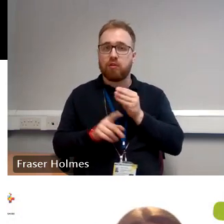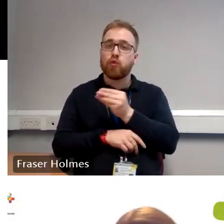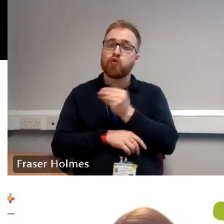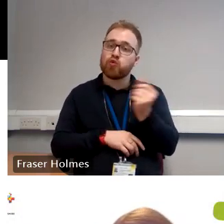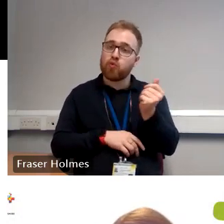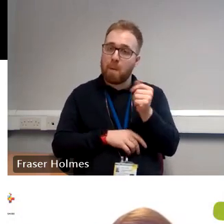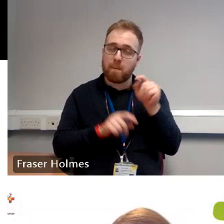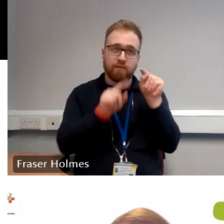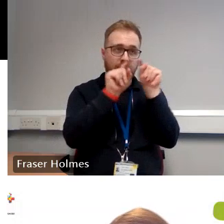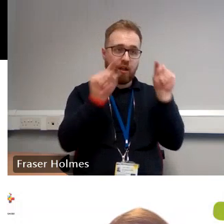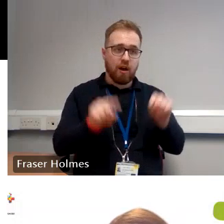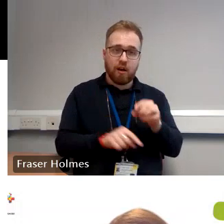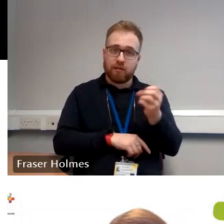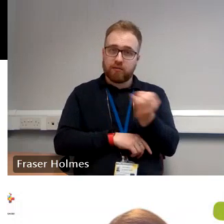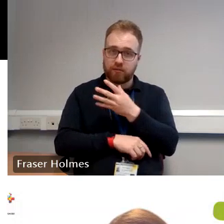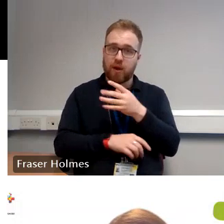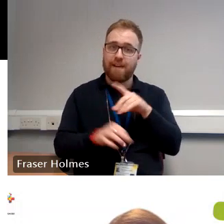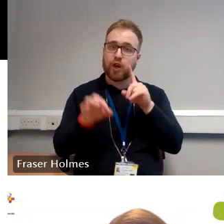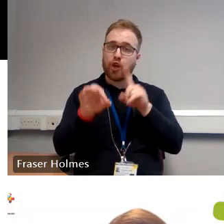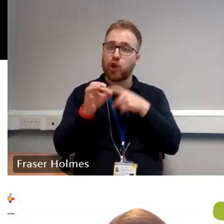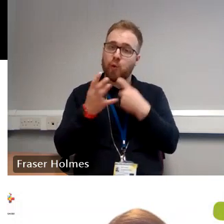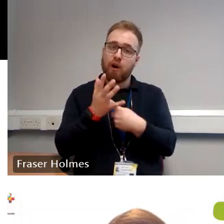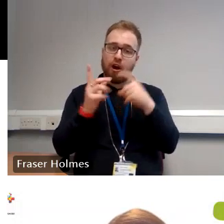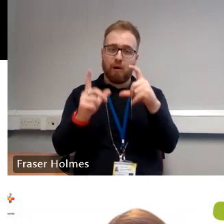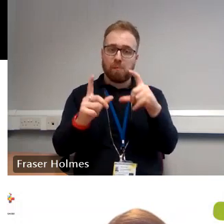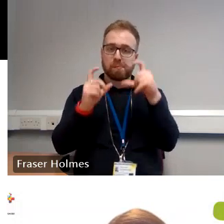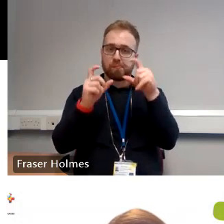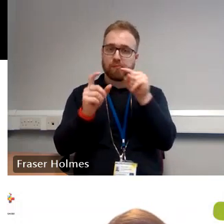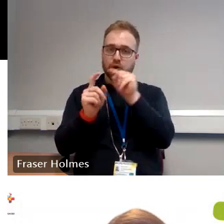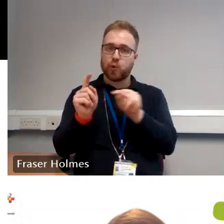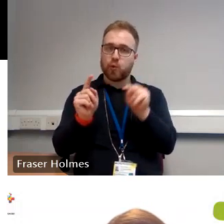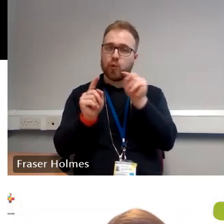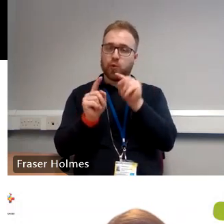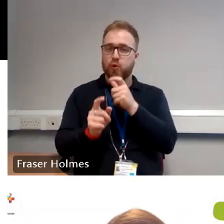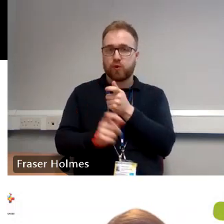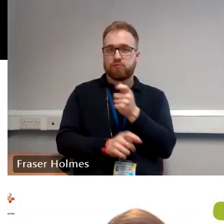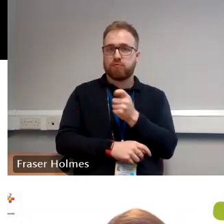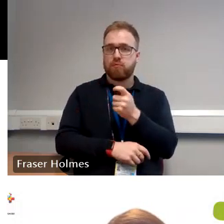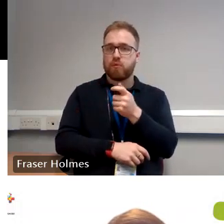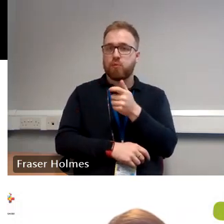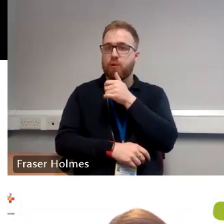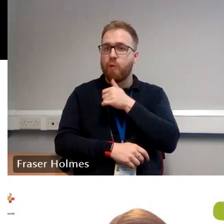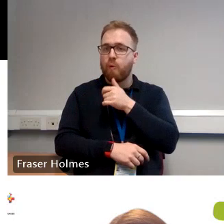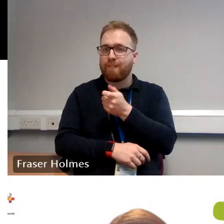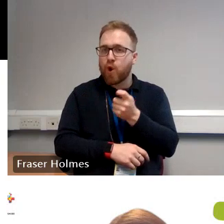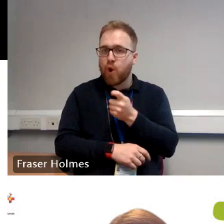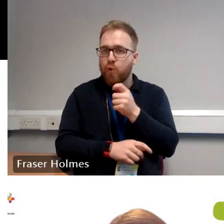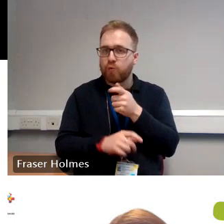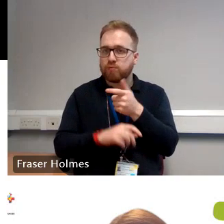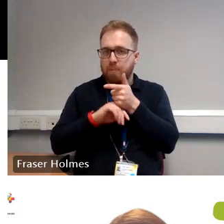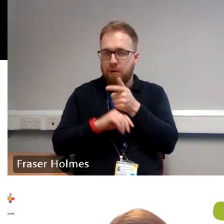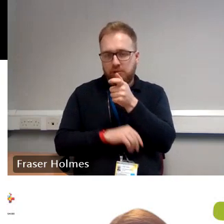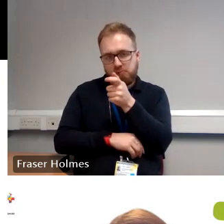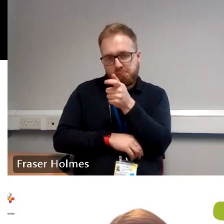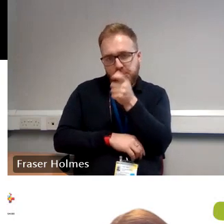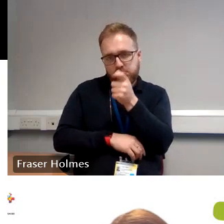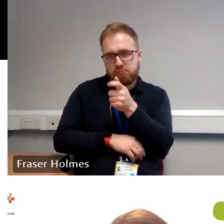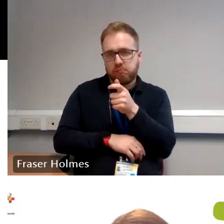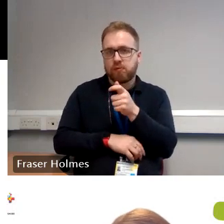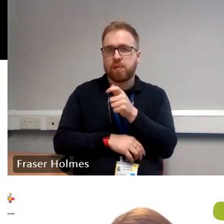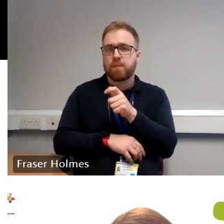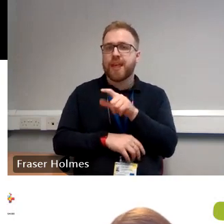slides that we go into, there'll be a QR code that you can scan with your smartphone camera, where you can type